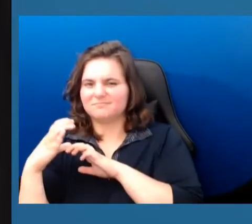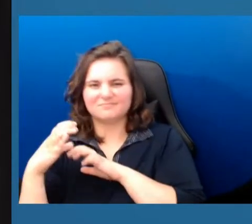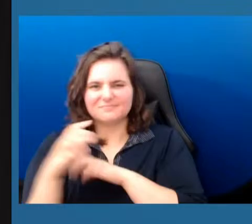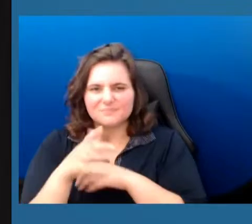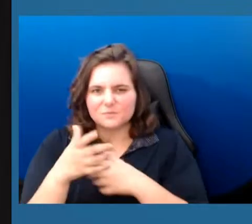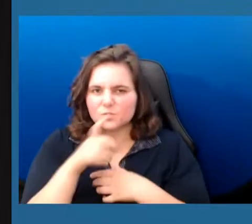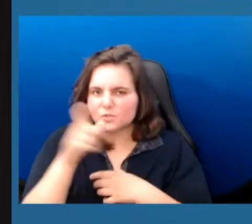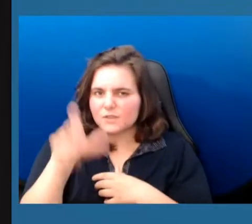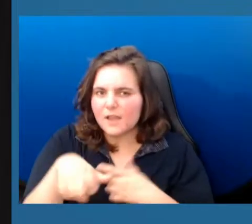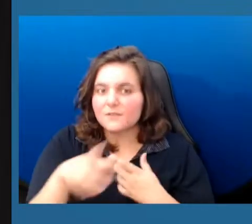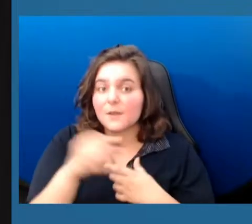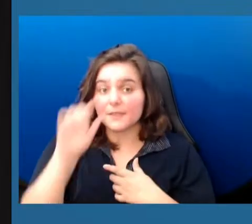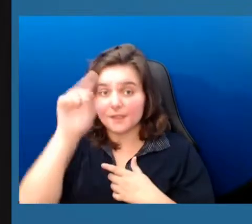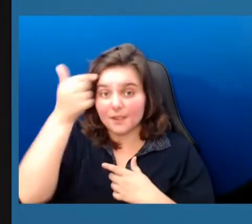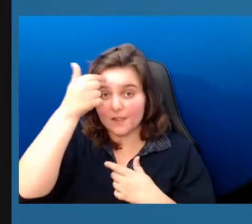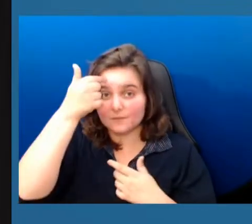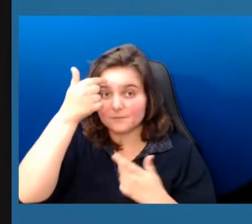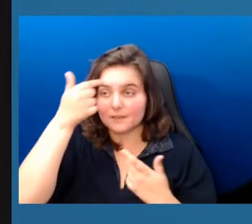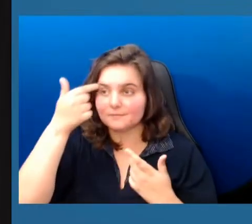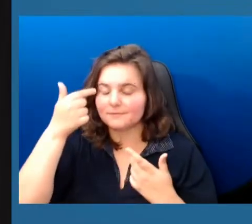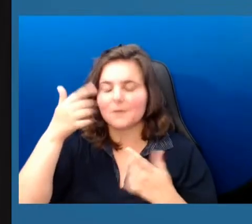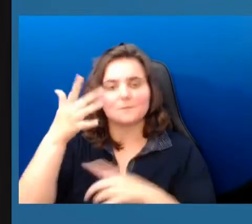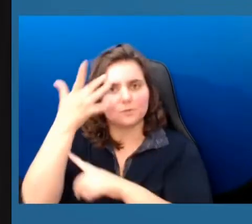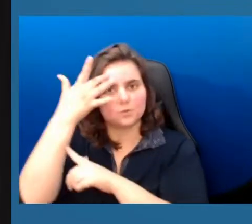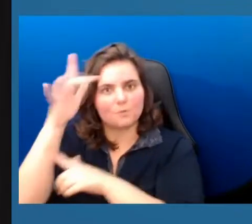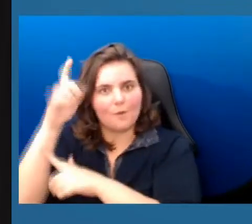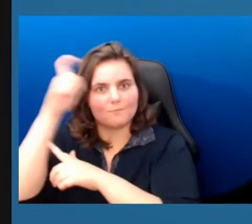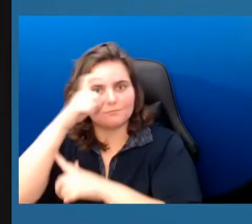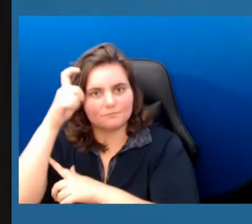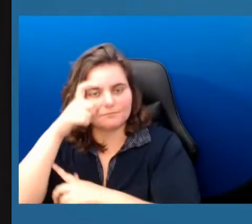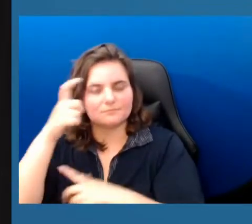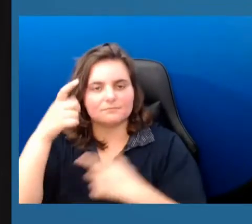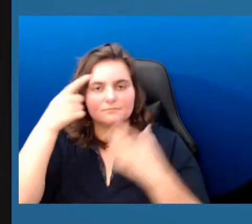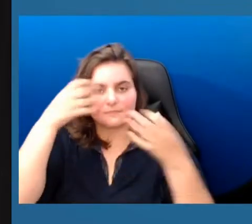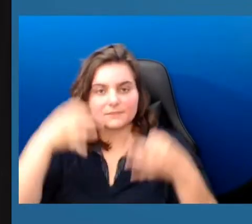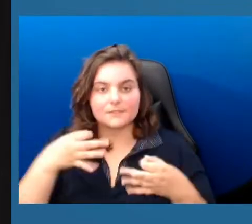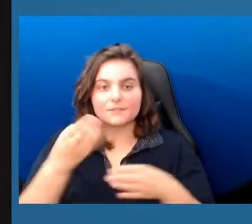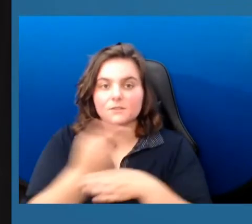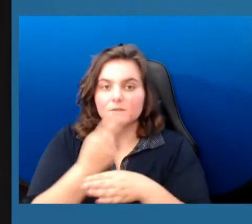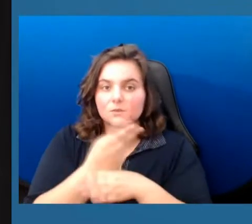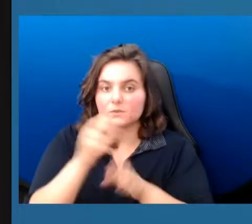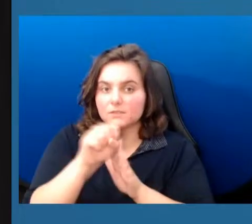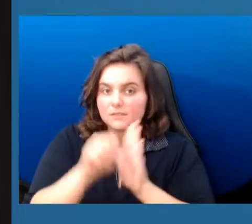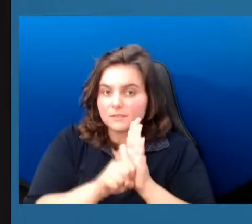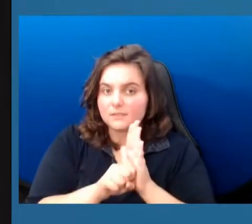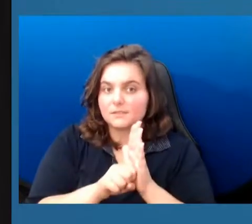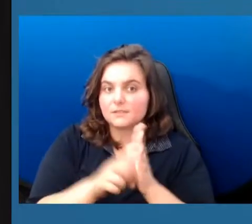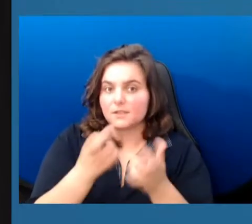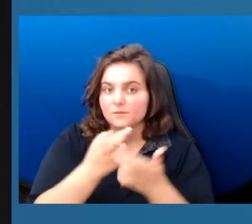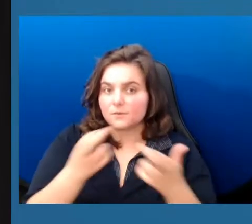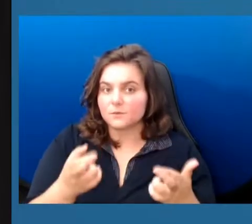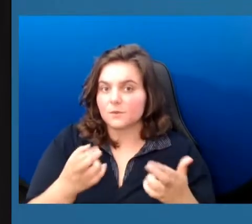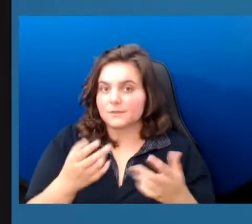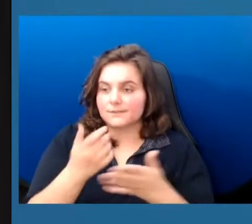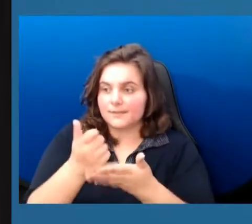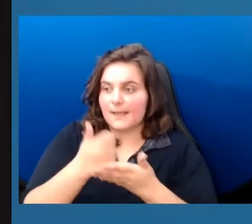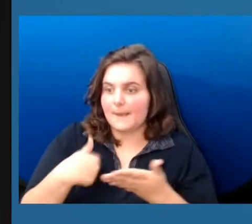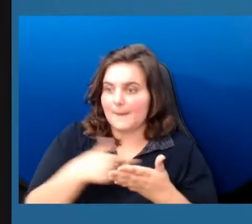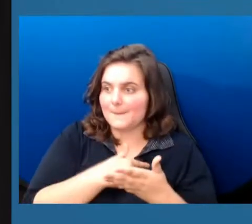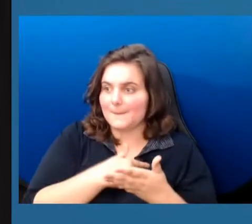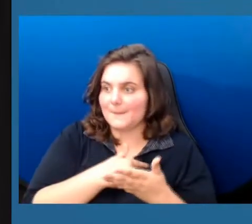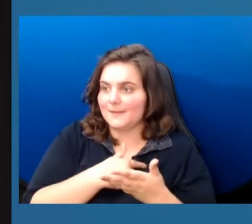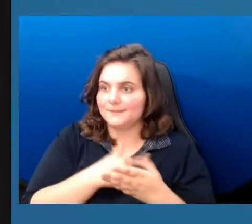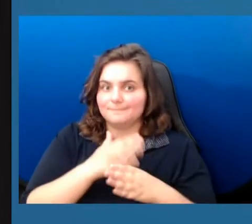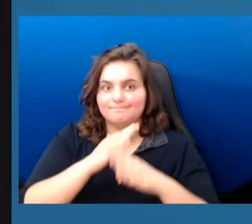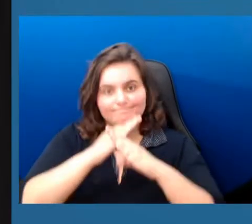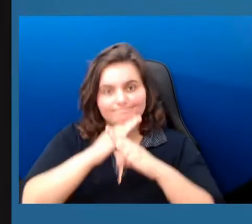has intelligently and thoughtfully utilized state resources to help small businesses overcome that hurdle. And one day that rainy day fund will be